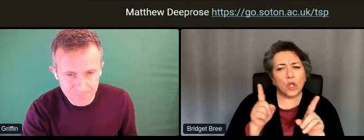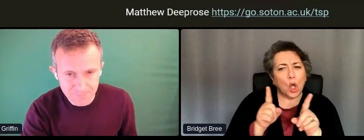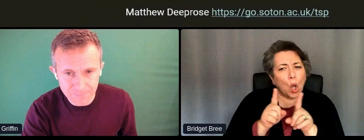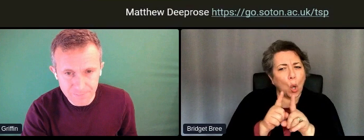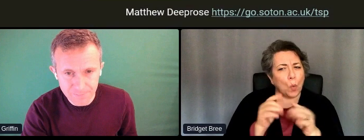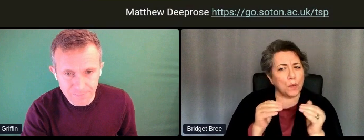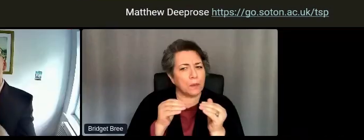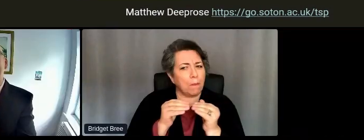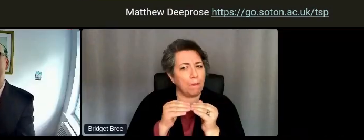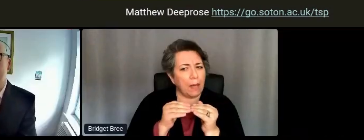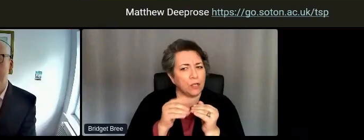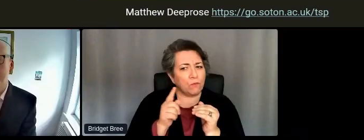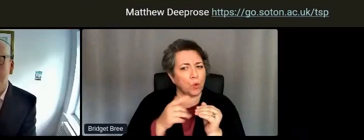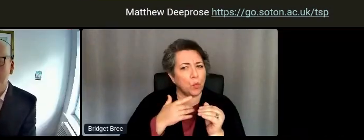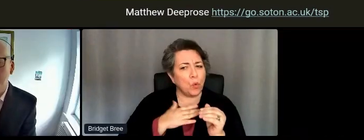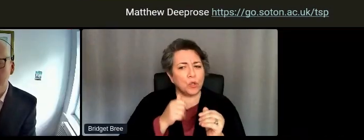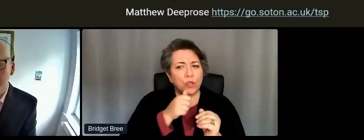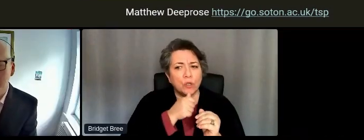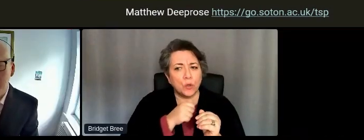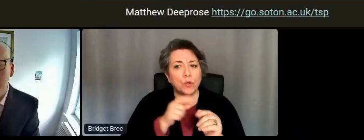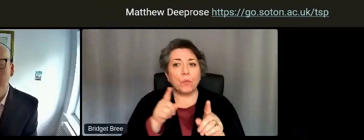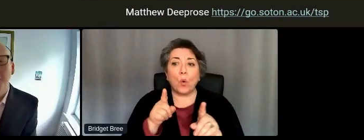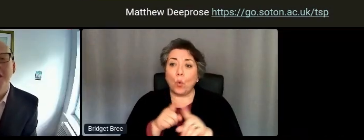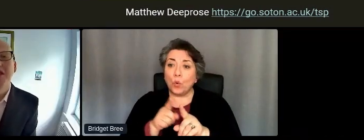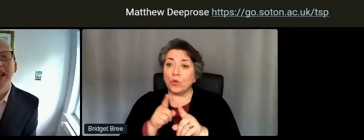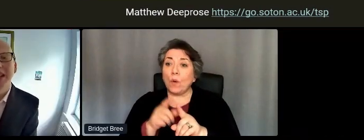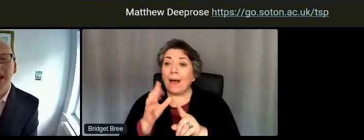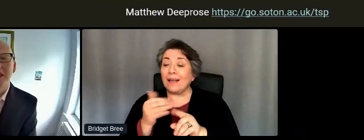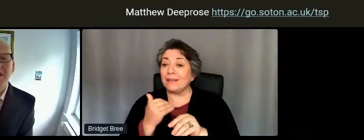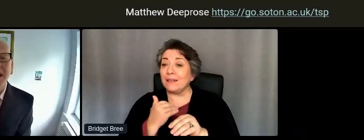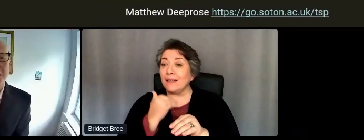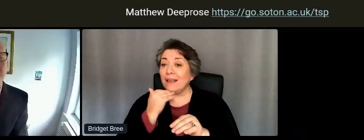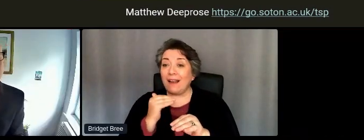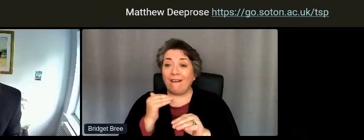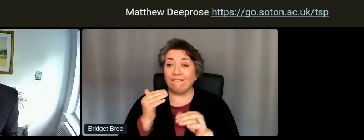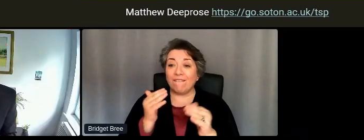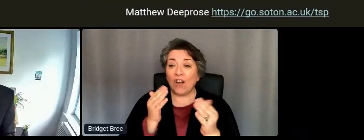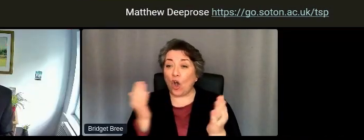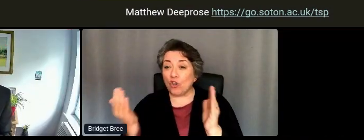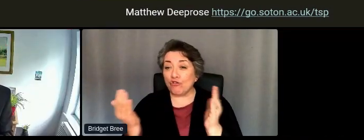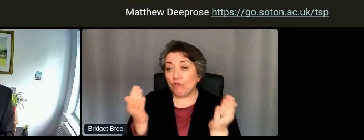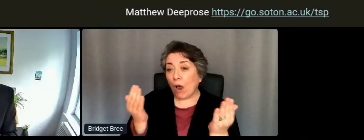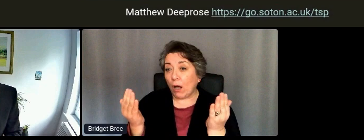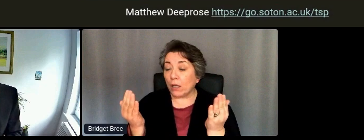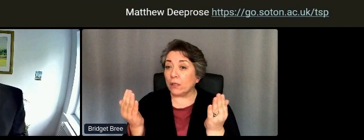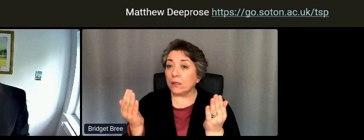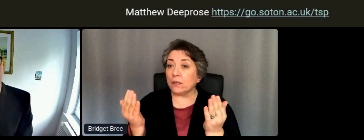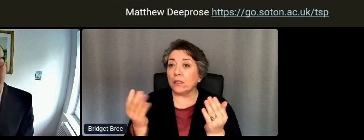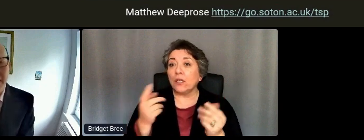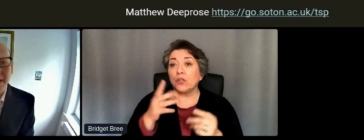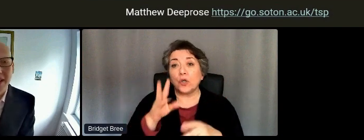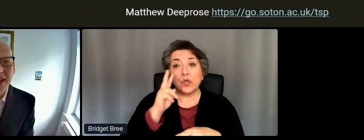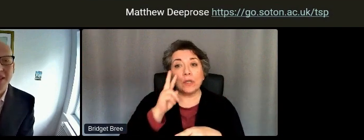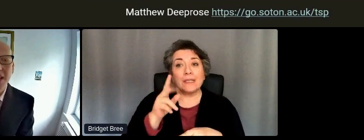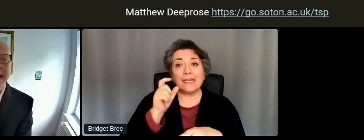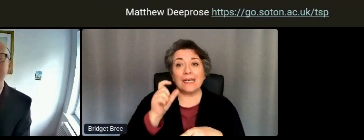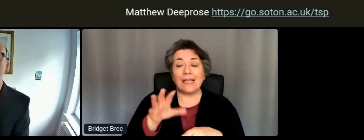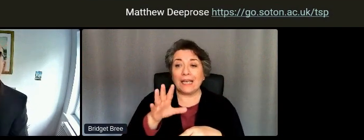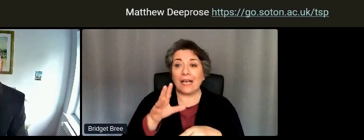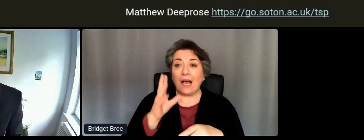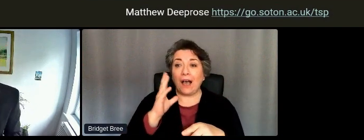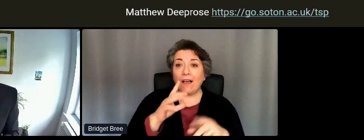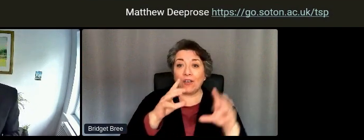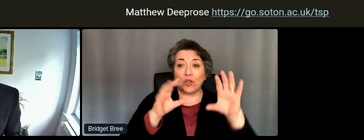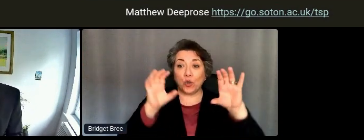color you want to use and has sufficient contrast? On screen, I have screenshots of 2 tools that can help you with this: